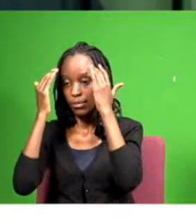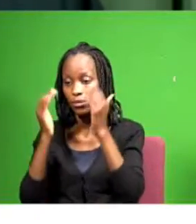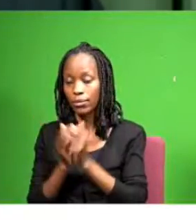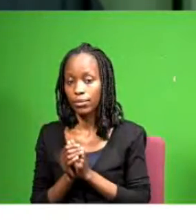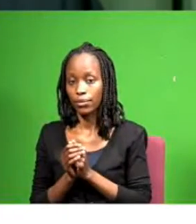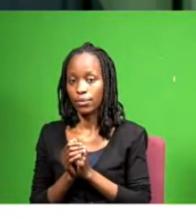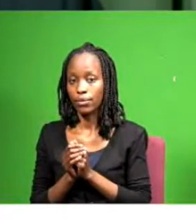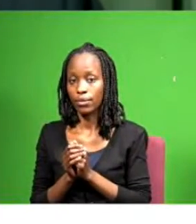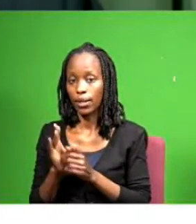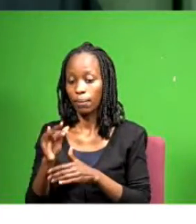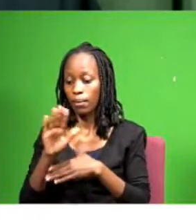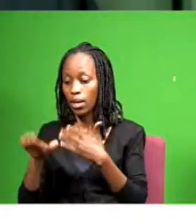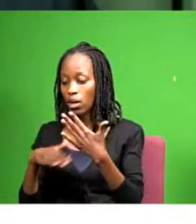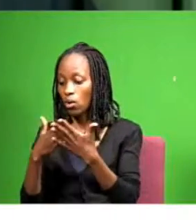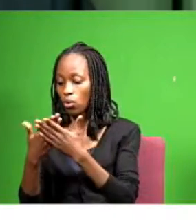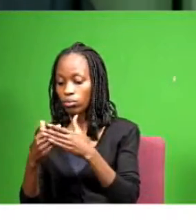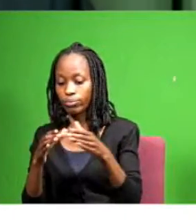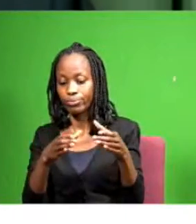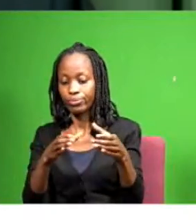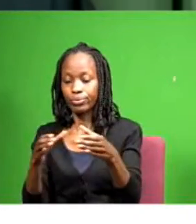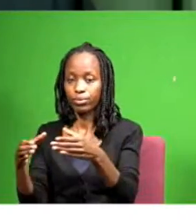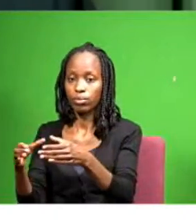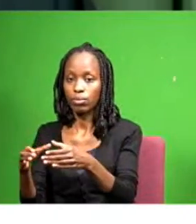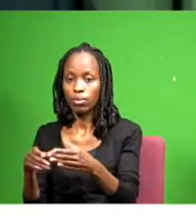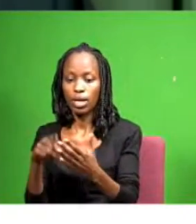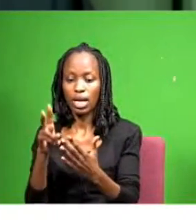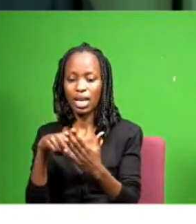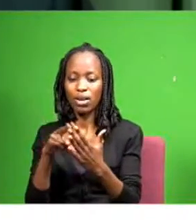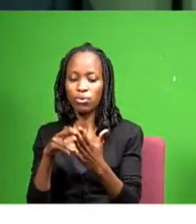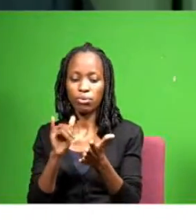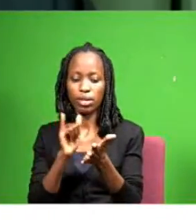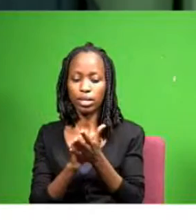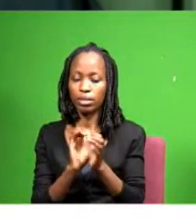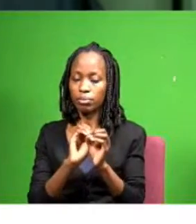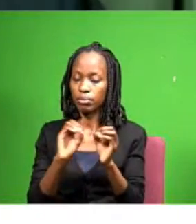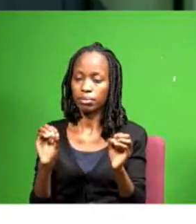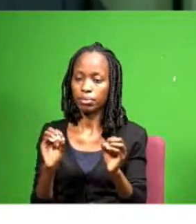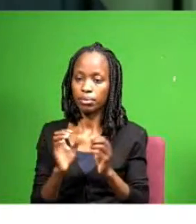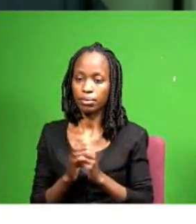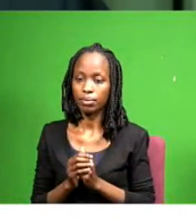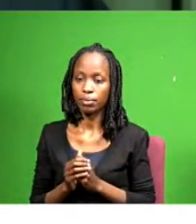by all the parties, and I will not read that.